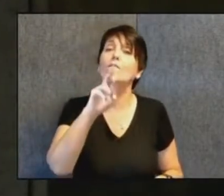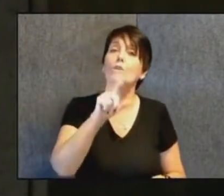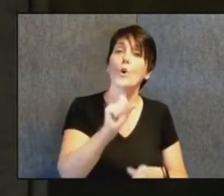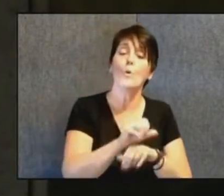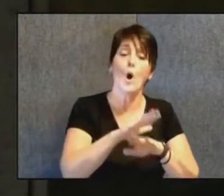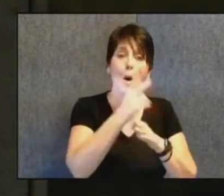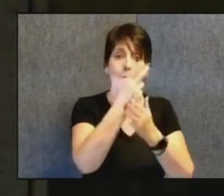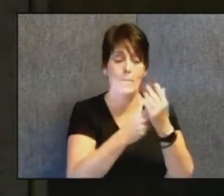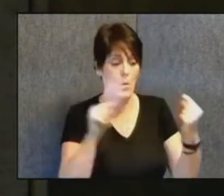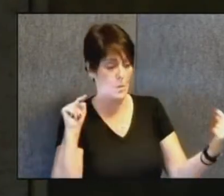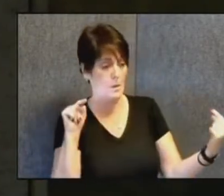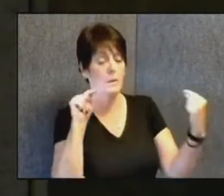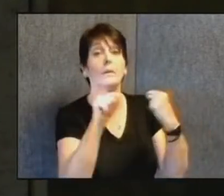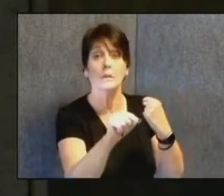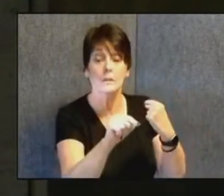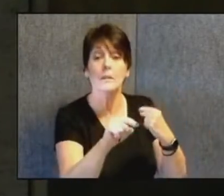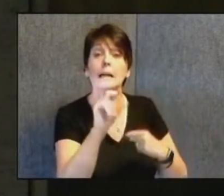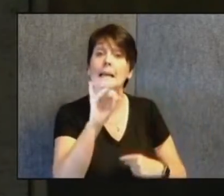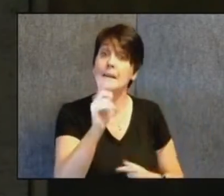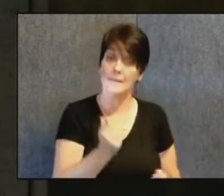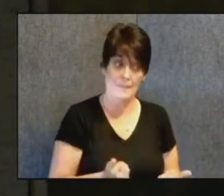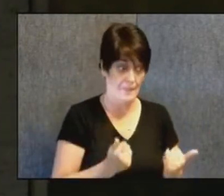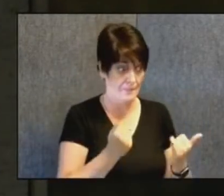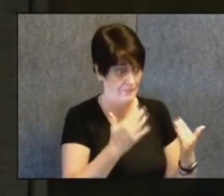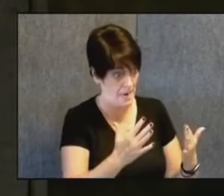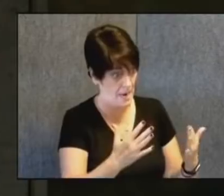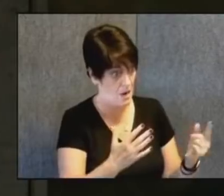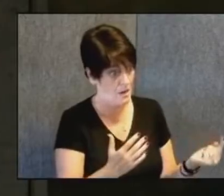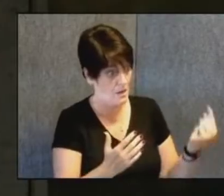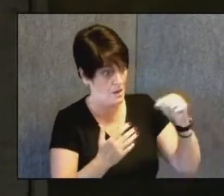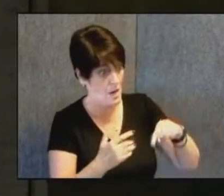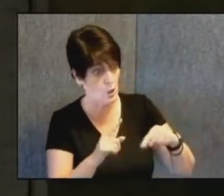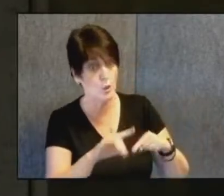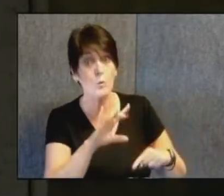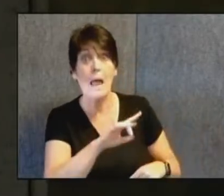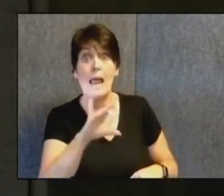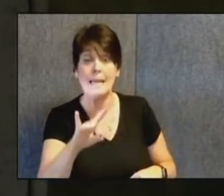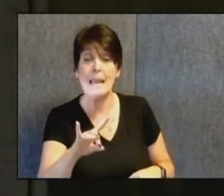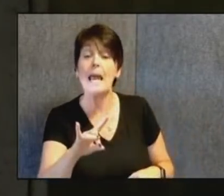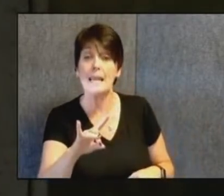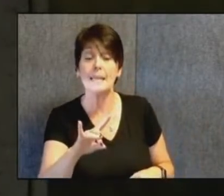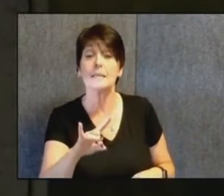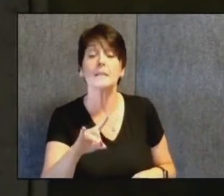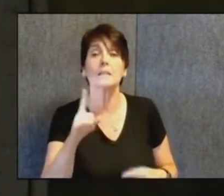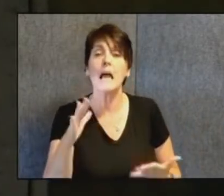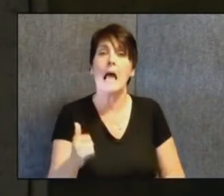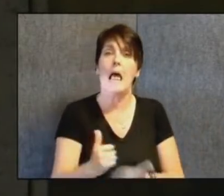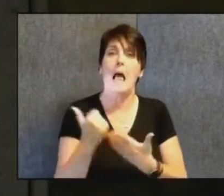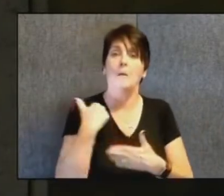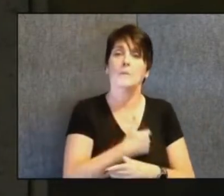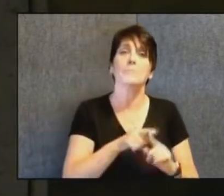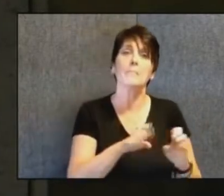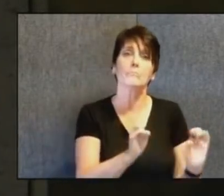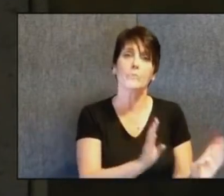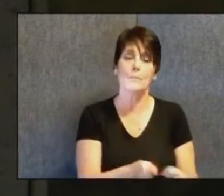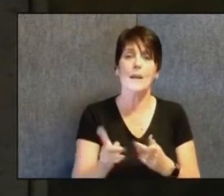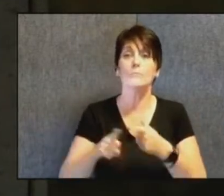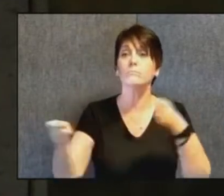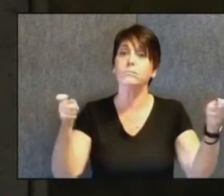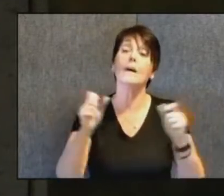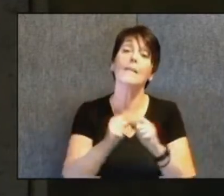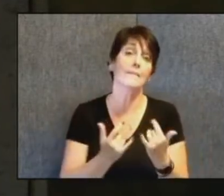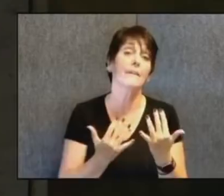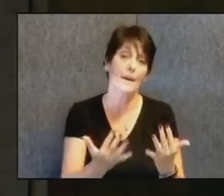both sides of the road. So should the fire make a push to 88, that definitely helps us out in holding the fire